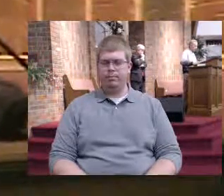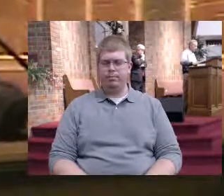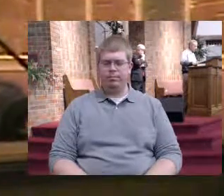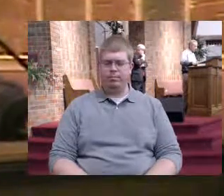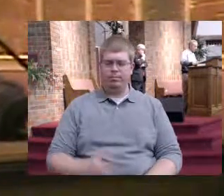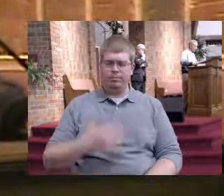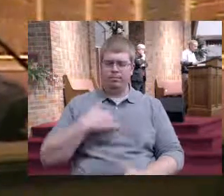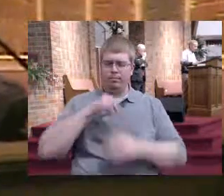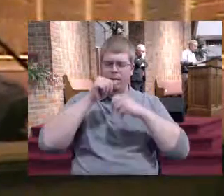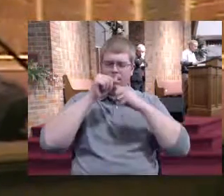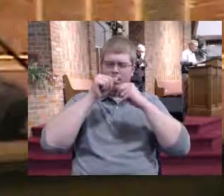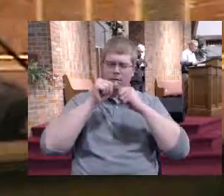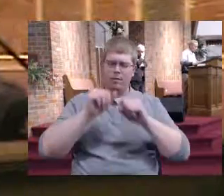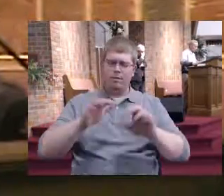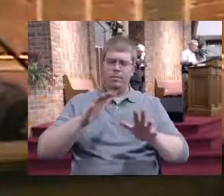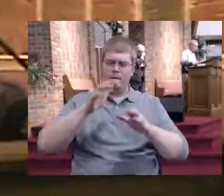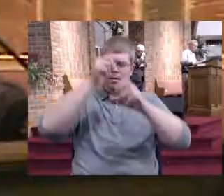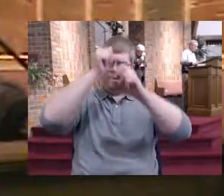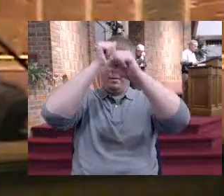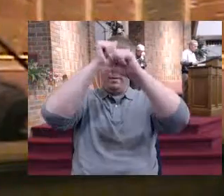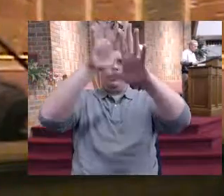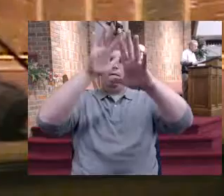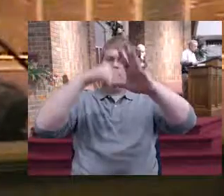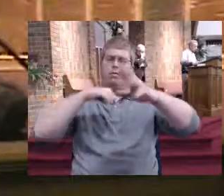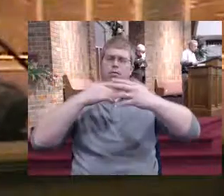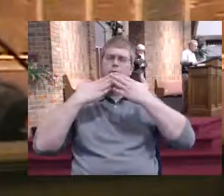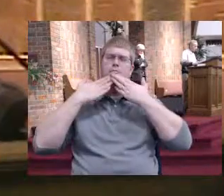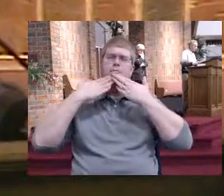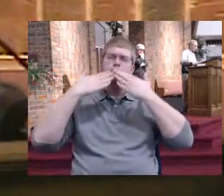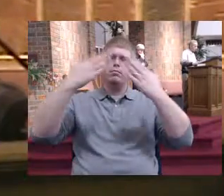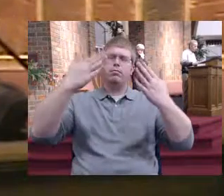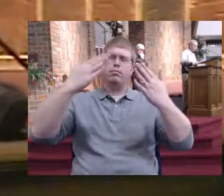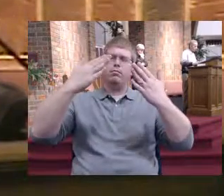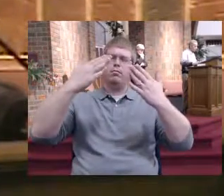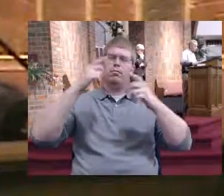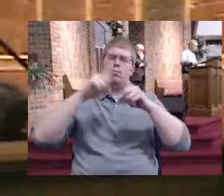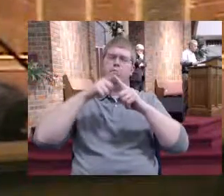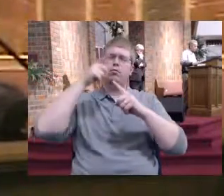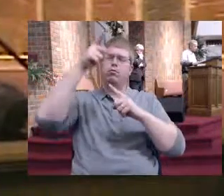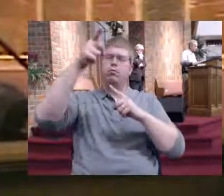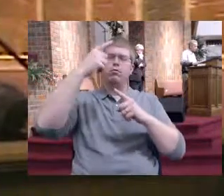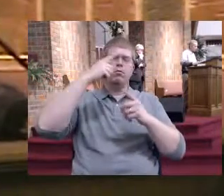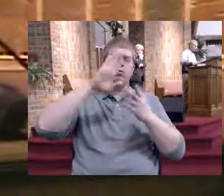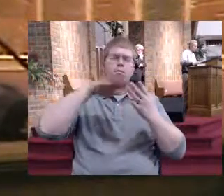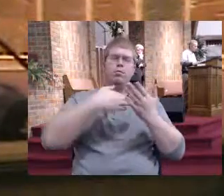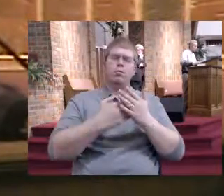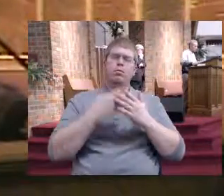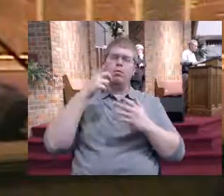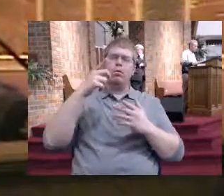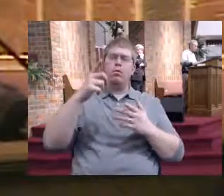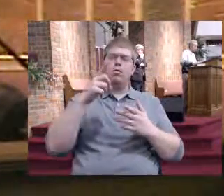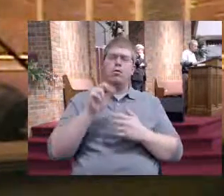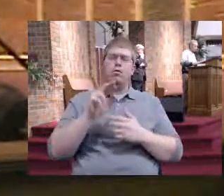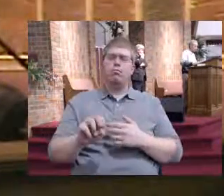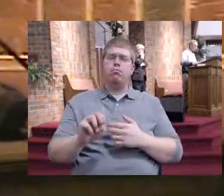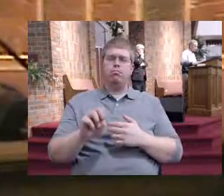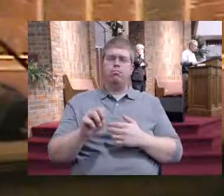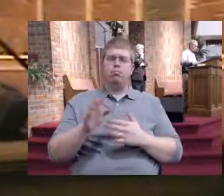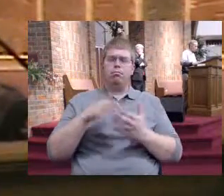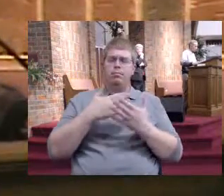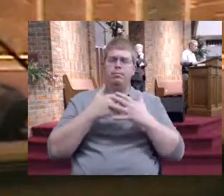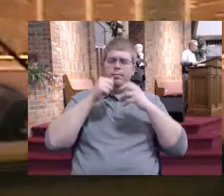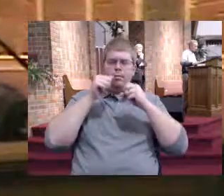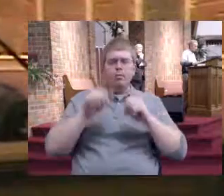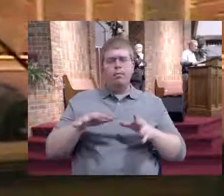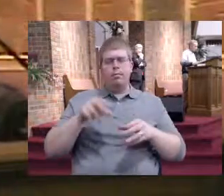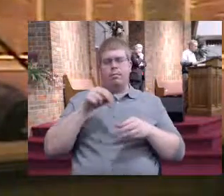Blessed Father, we're grateful to you for all that you are, all the blessings that you provide us in our